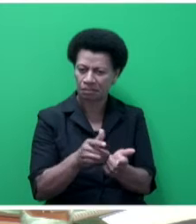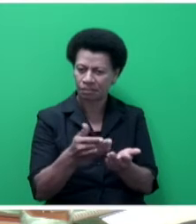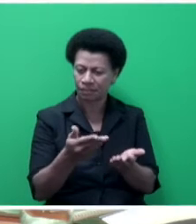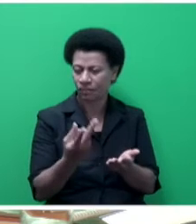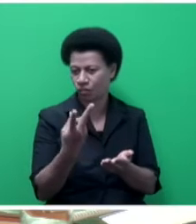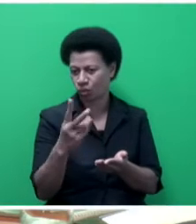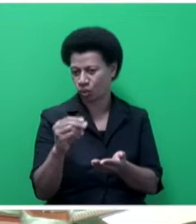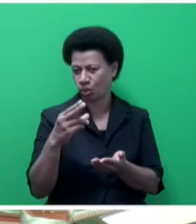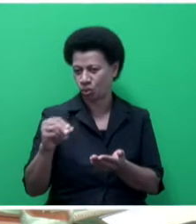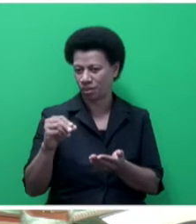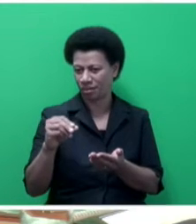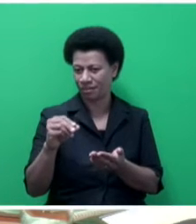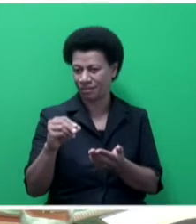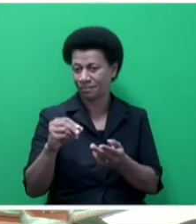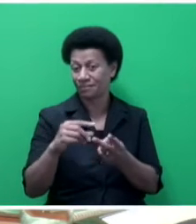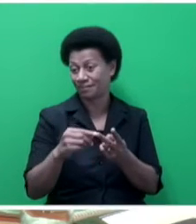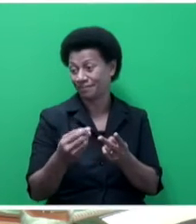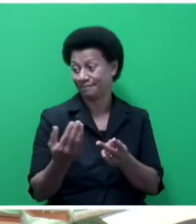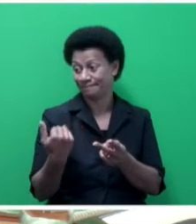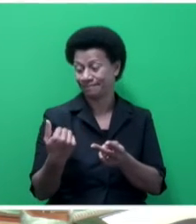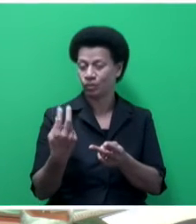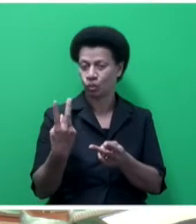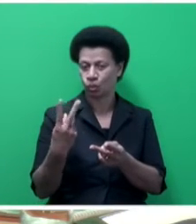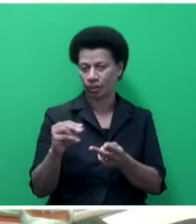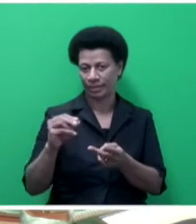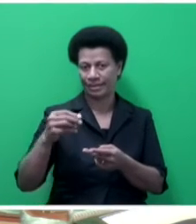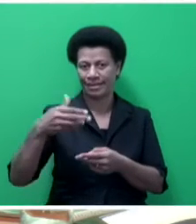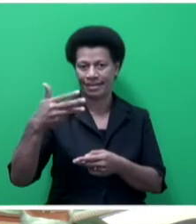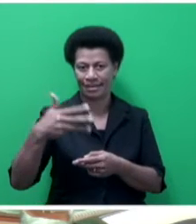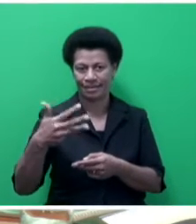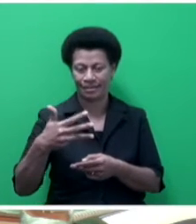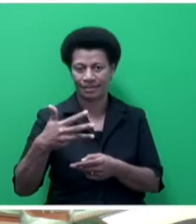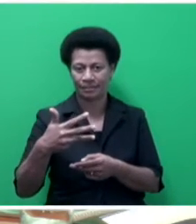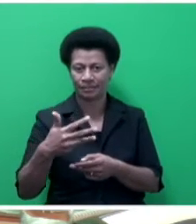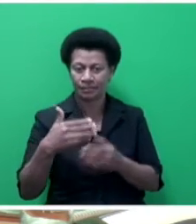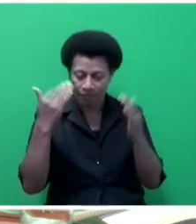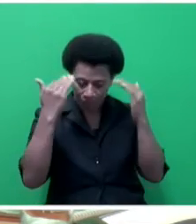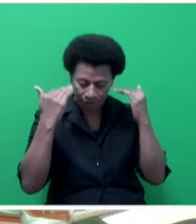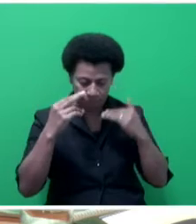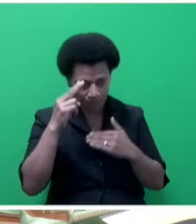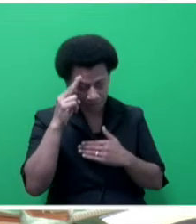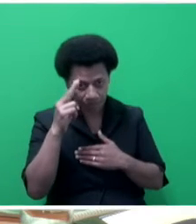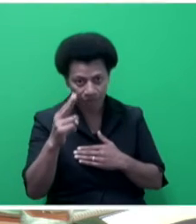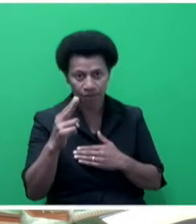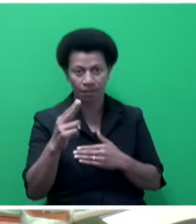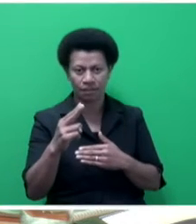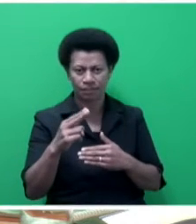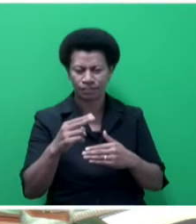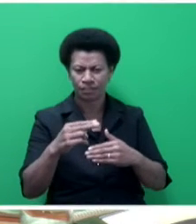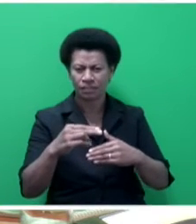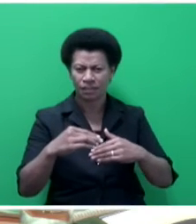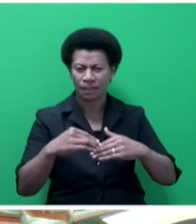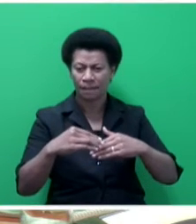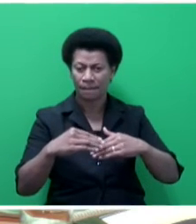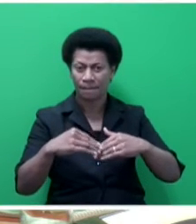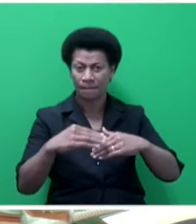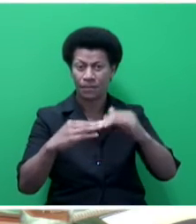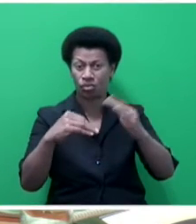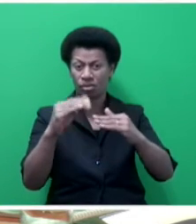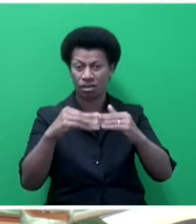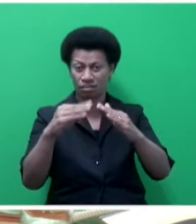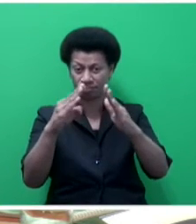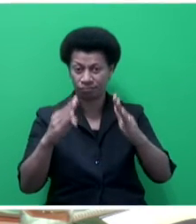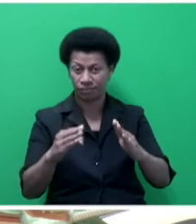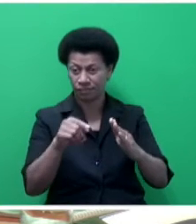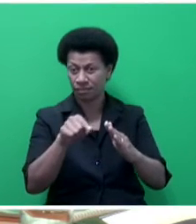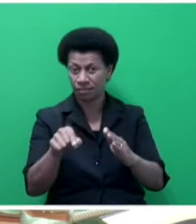2020 when compared with 2019. Mr. Speaker, sir, municipal councils and developers had to adapt to the new